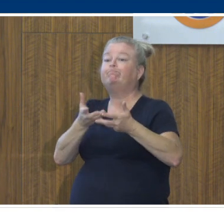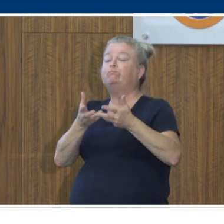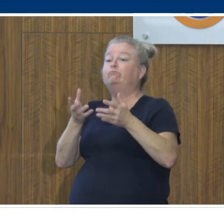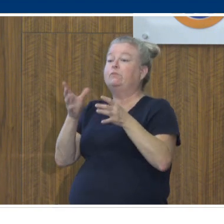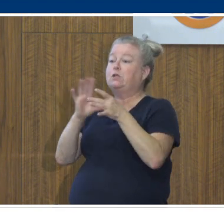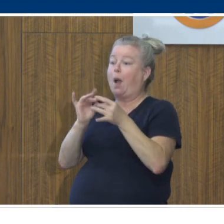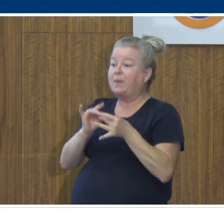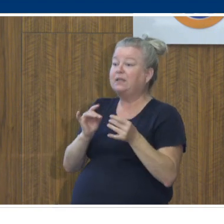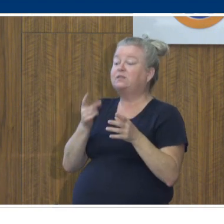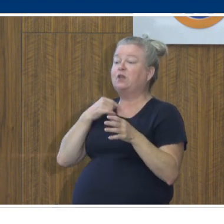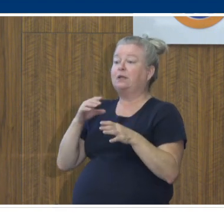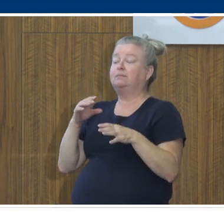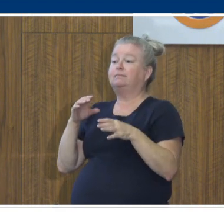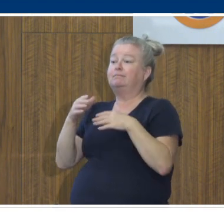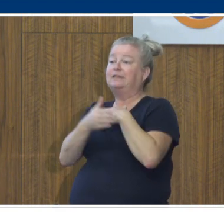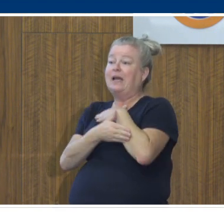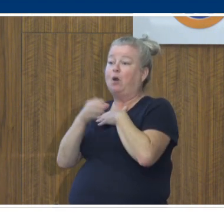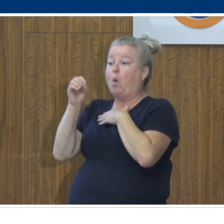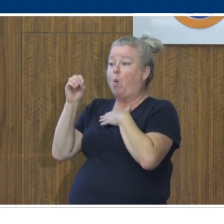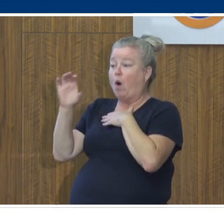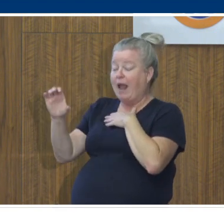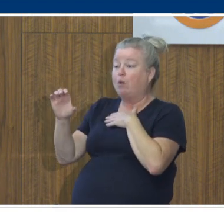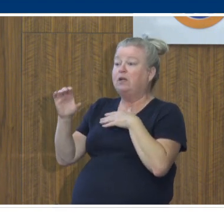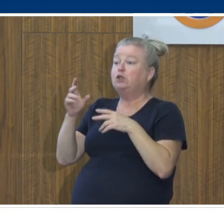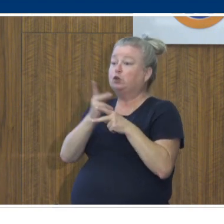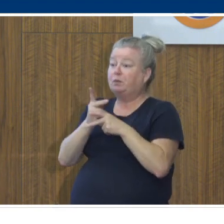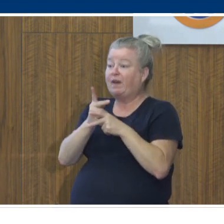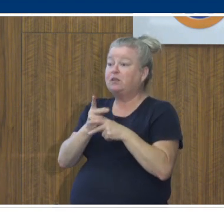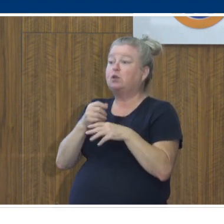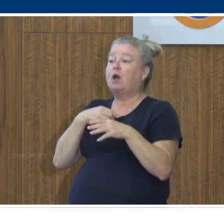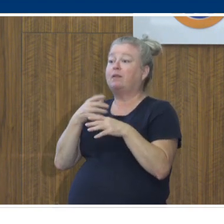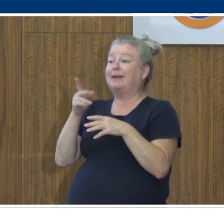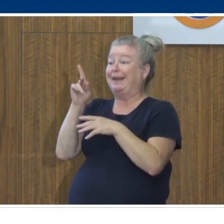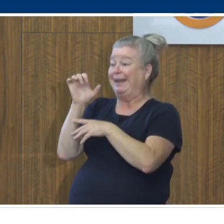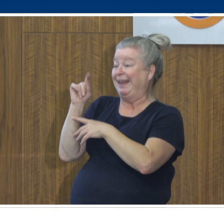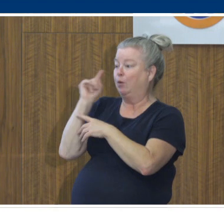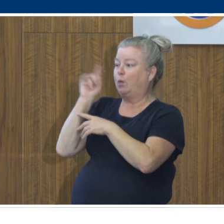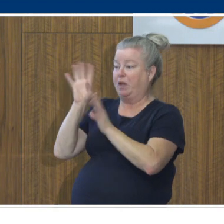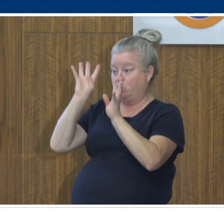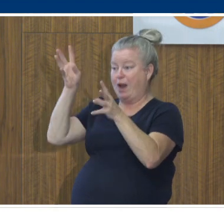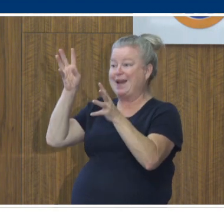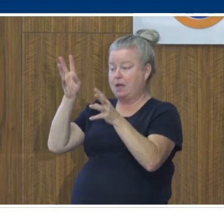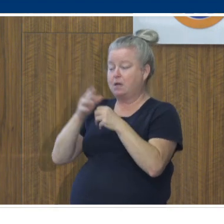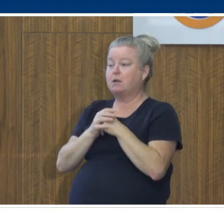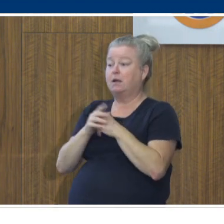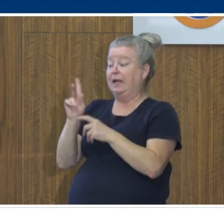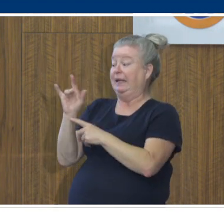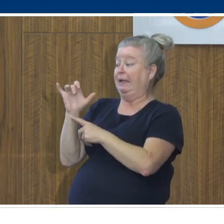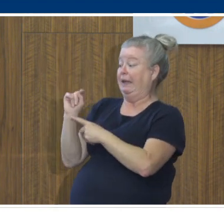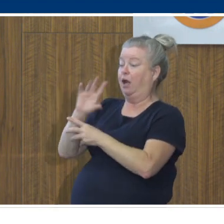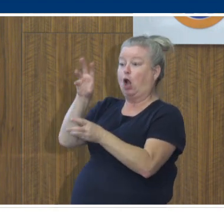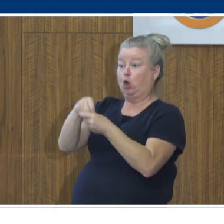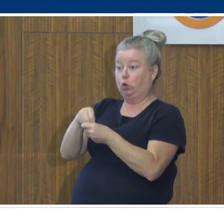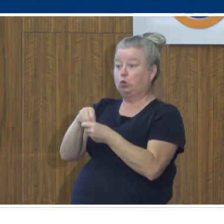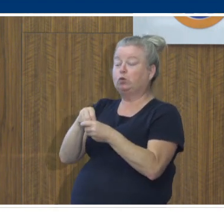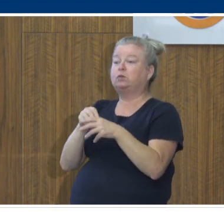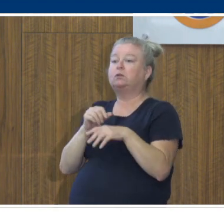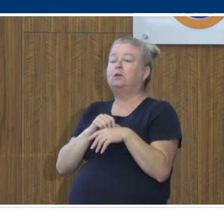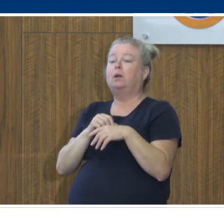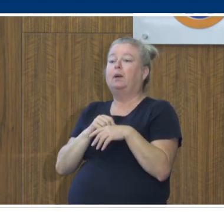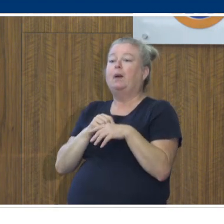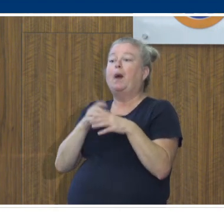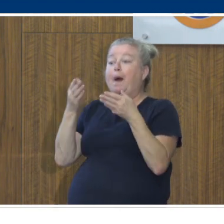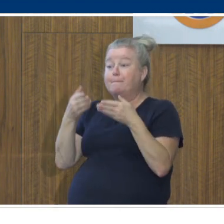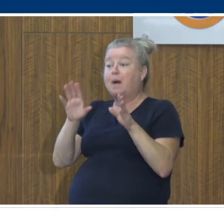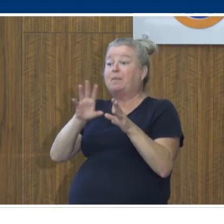of Orange Board of Supervisors, a public participation kit will be created. This includes the public participation plan that